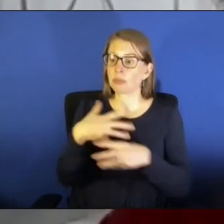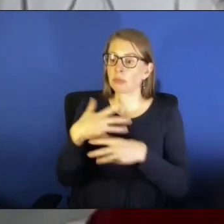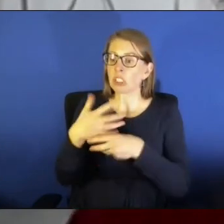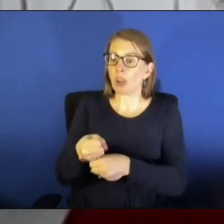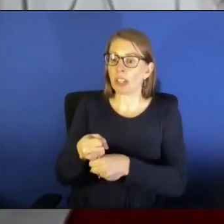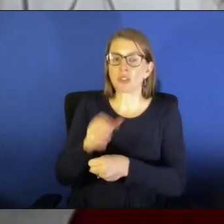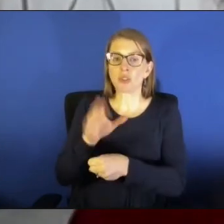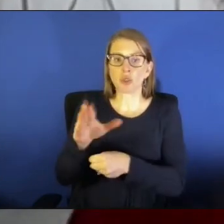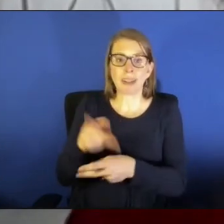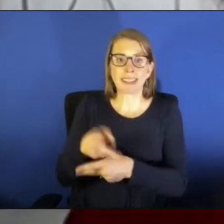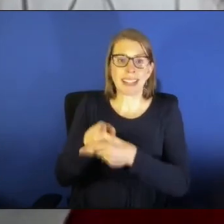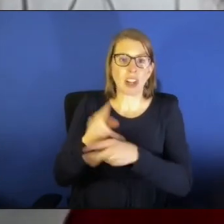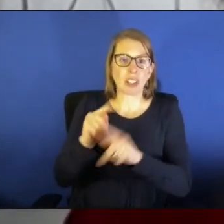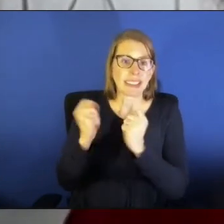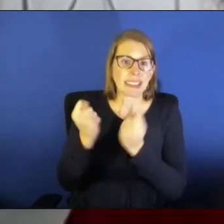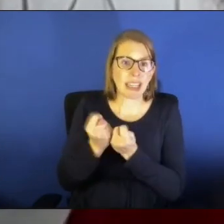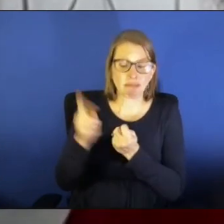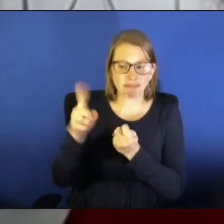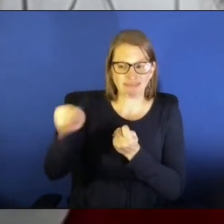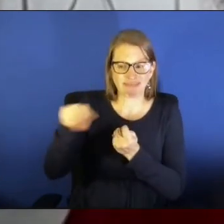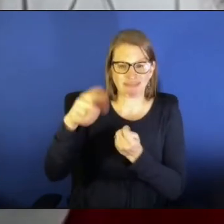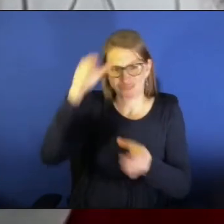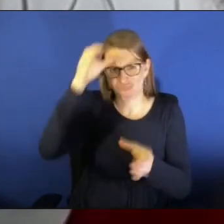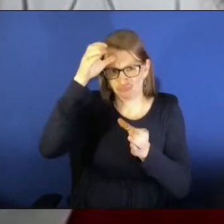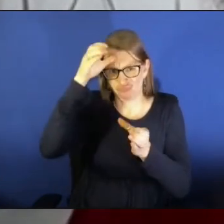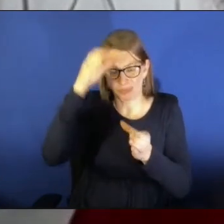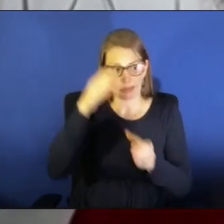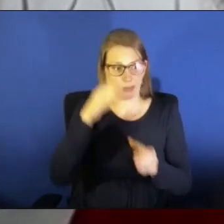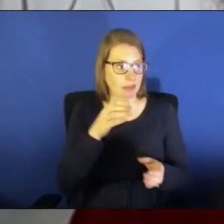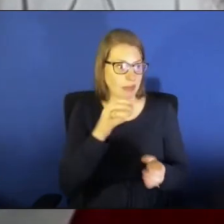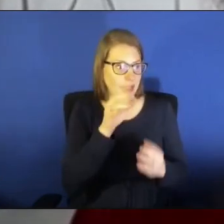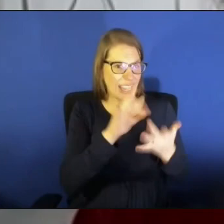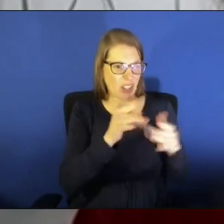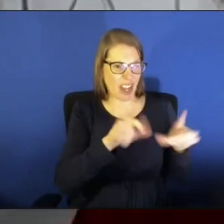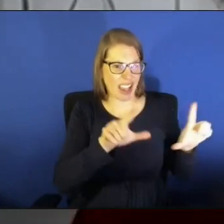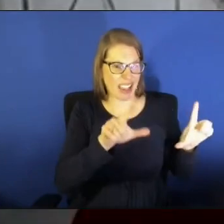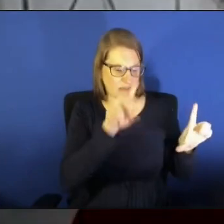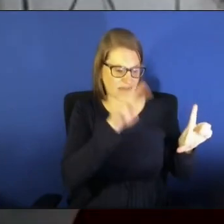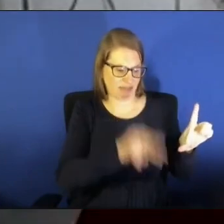on. All you're going to do is on the internet find things you don't want to see.